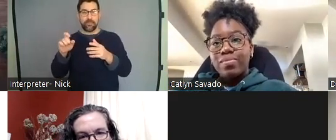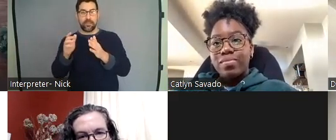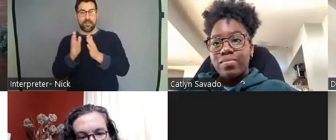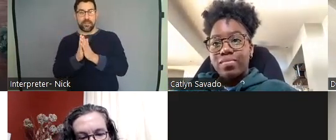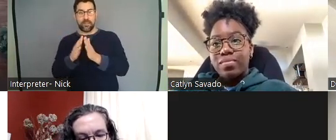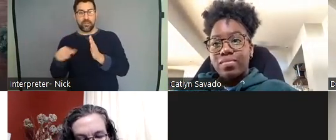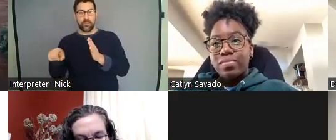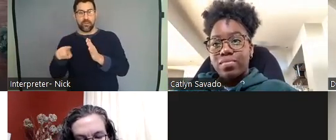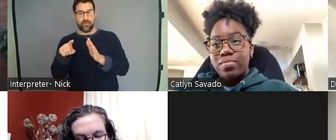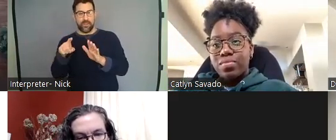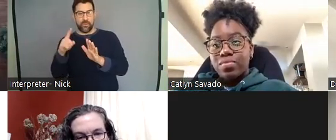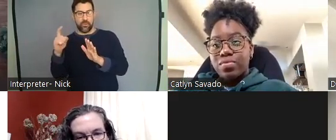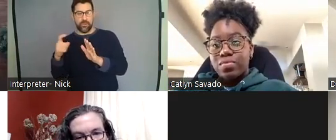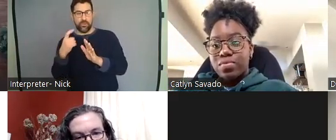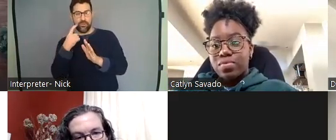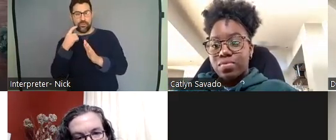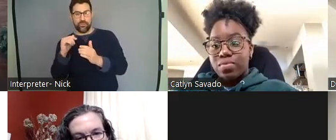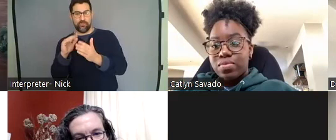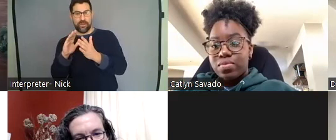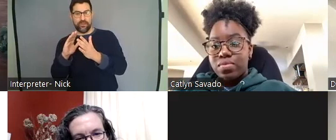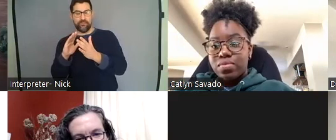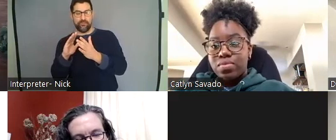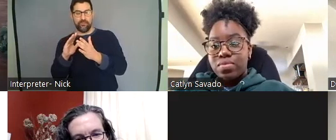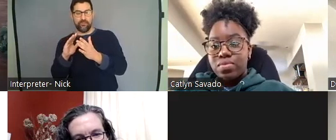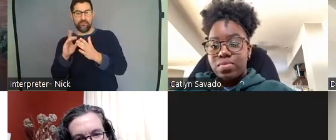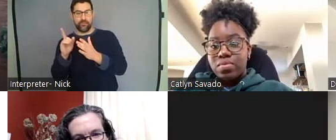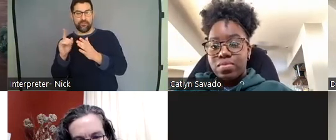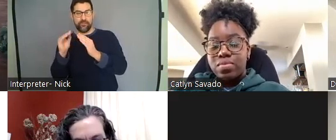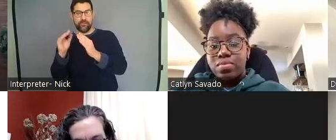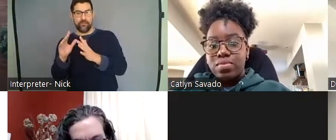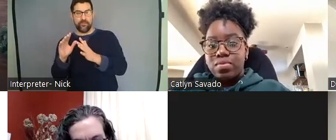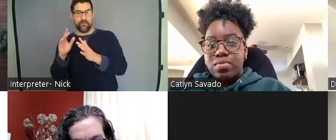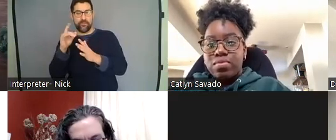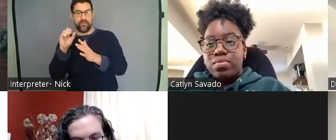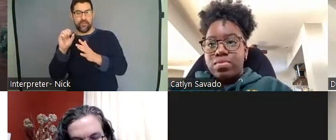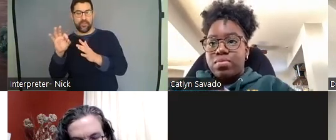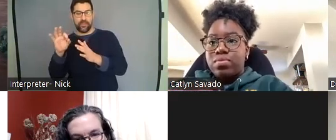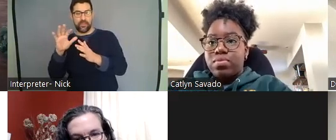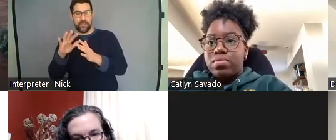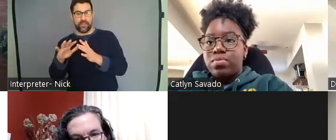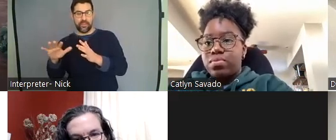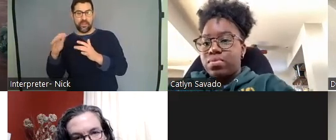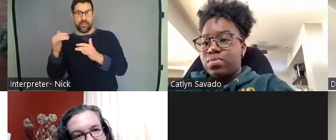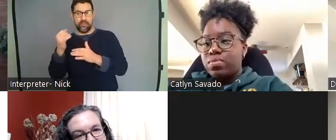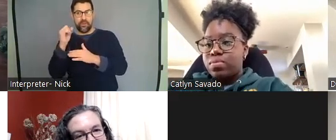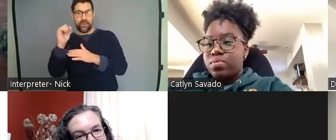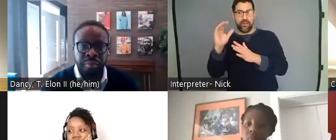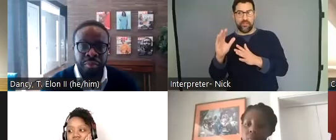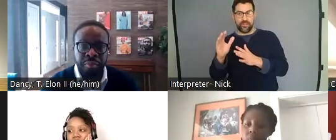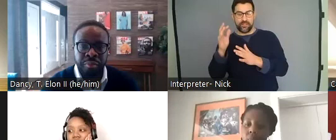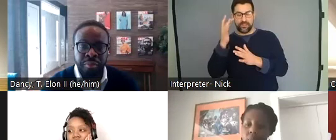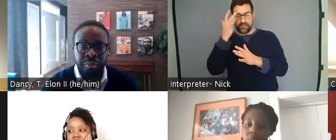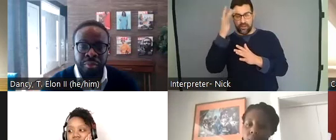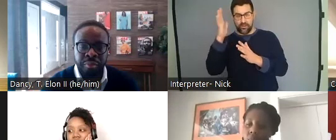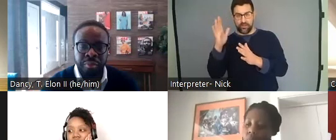question you just addressed, Rommy, was a teacher in the Bay Area and is now an activist scholar